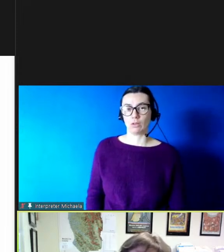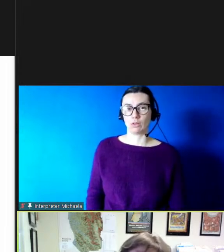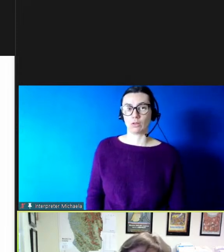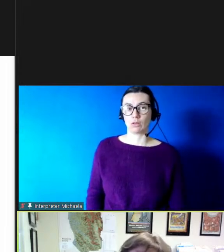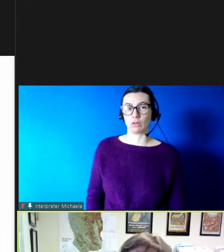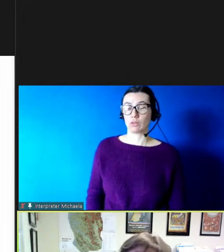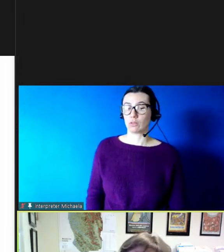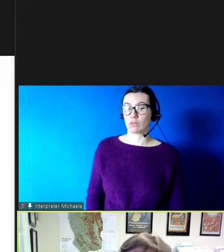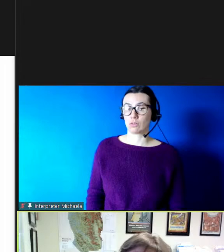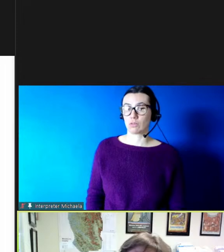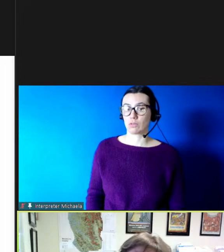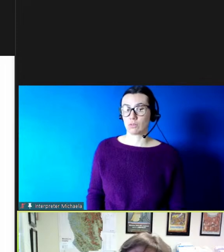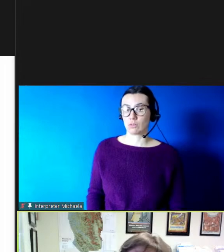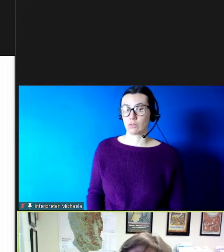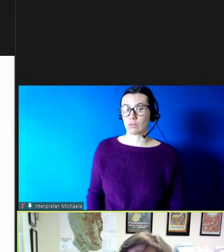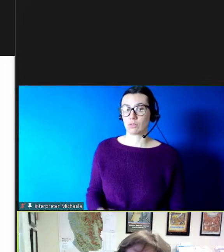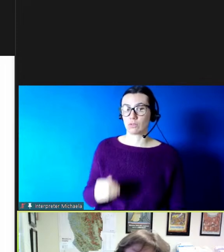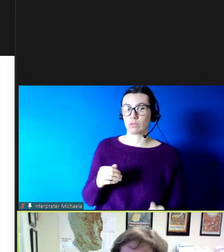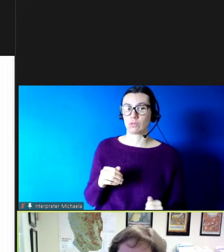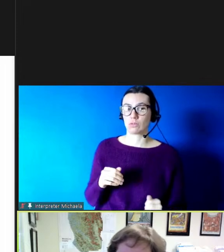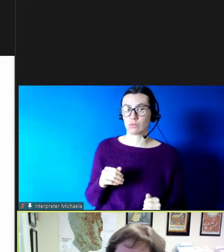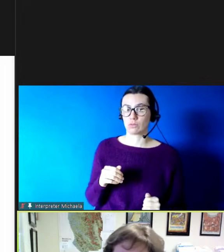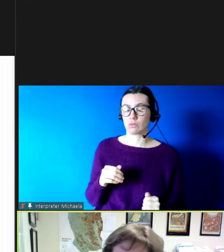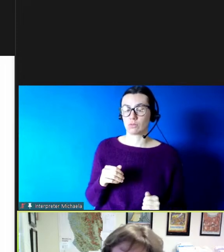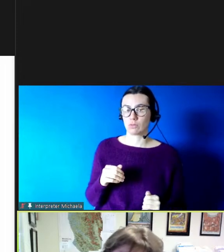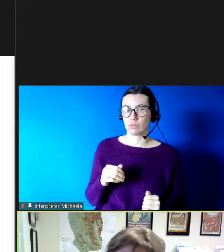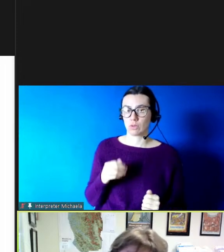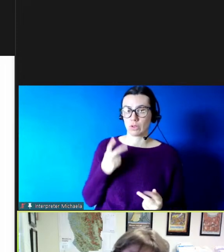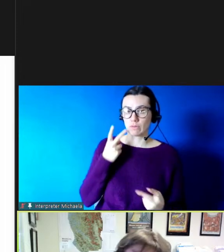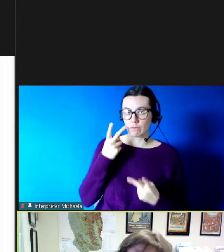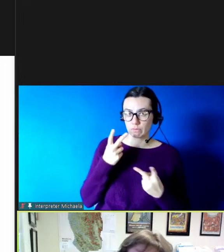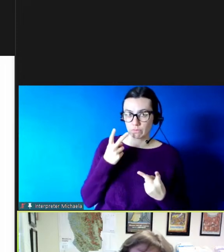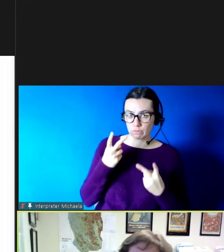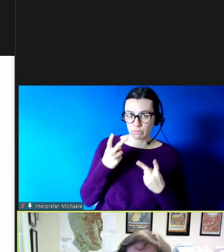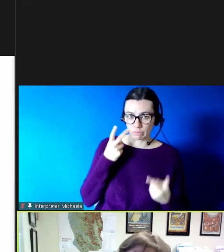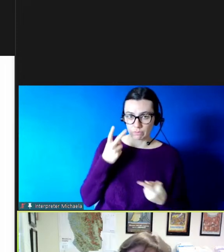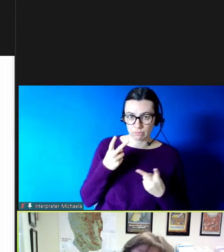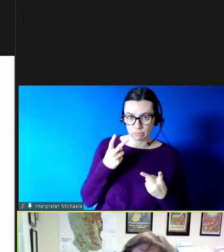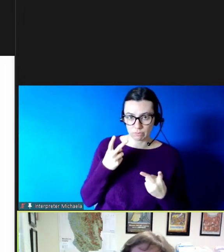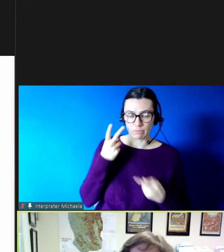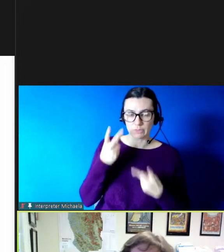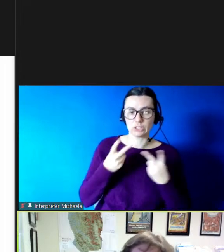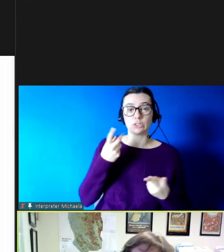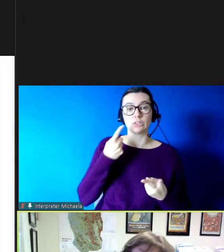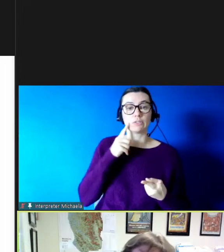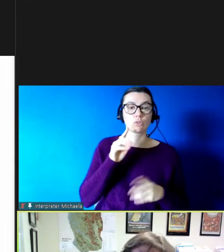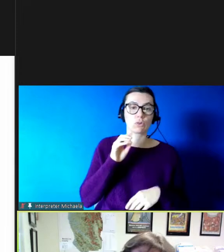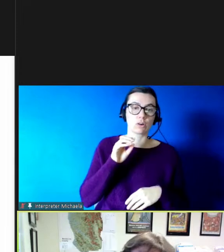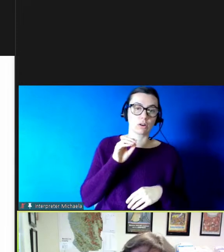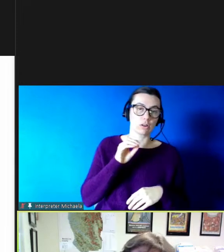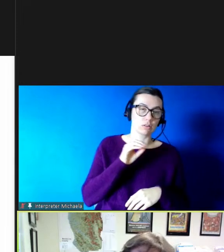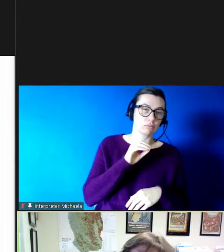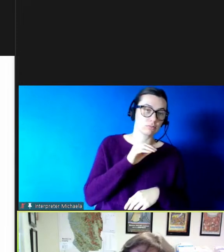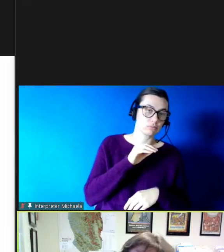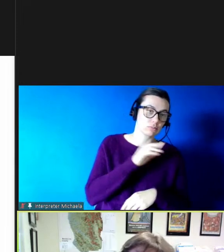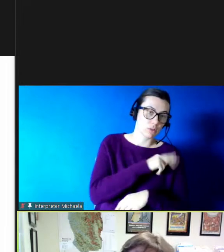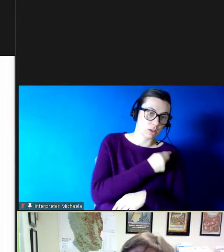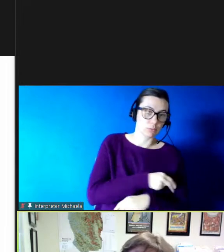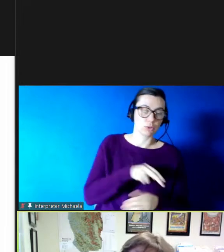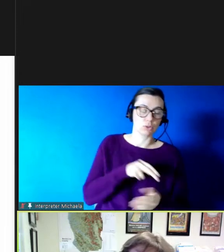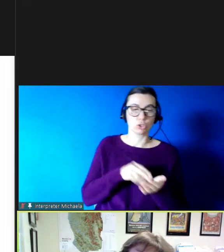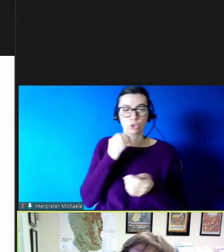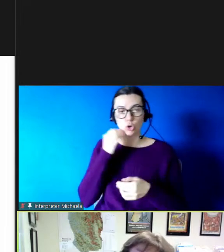Visitation has been reinforced to general acute care hospitals and nursing homes. They should be vaccinated